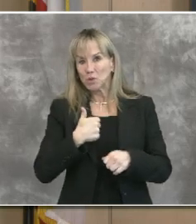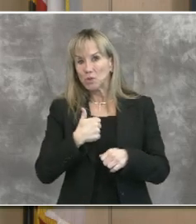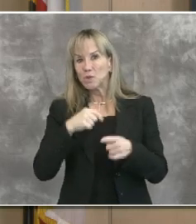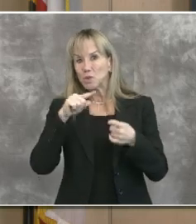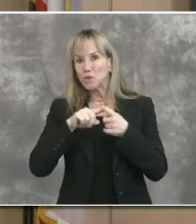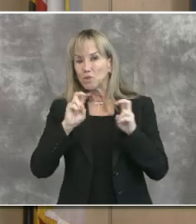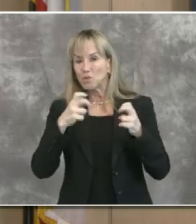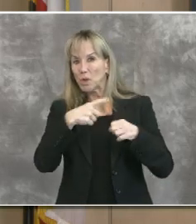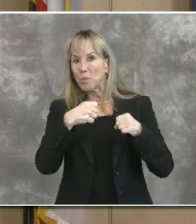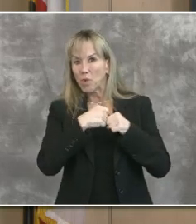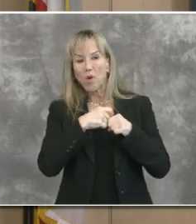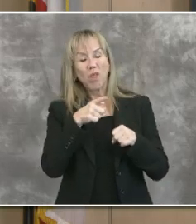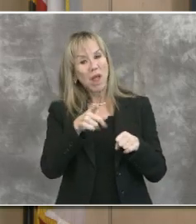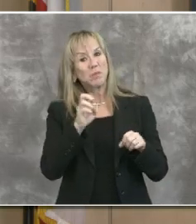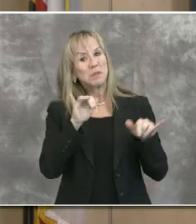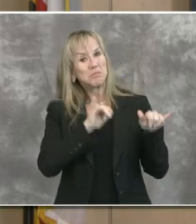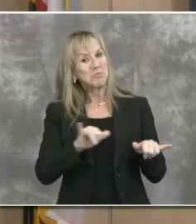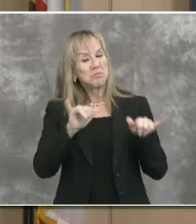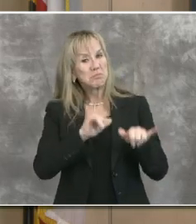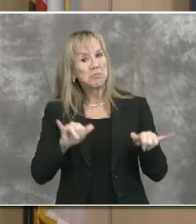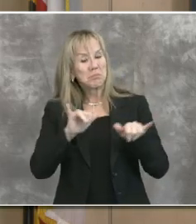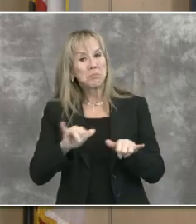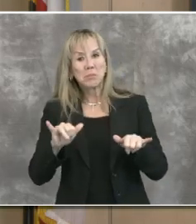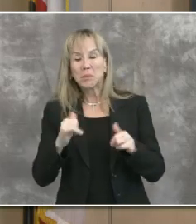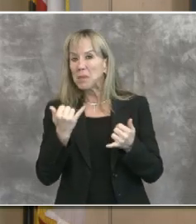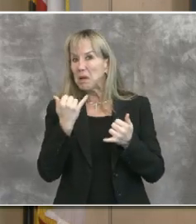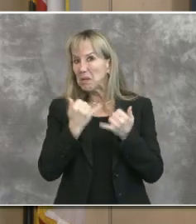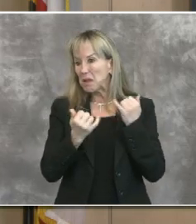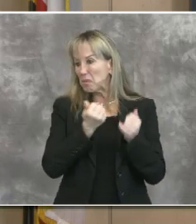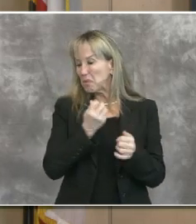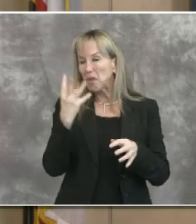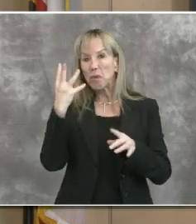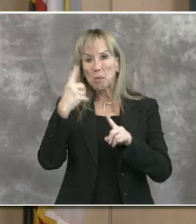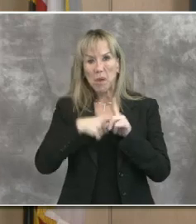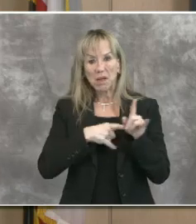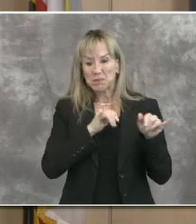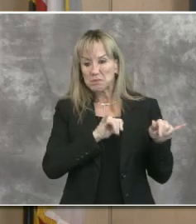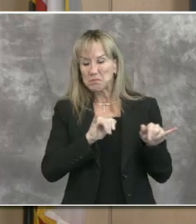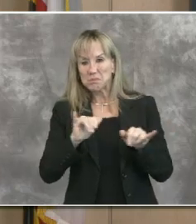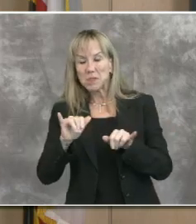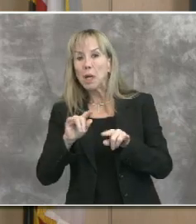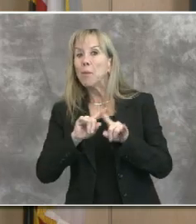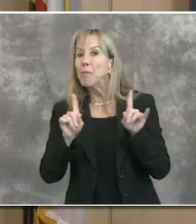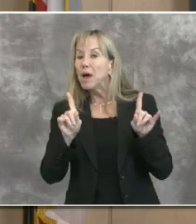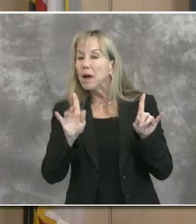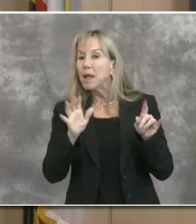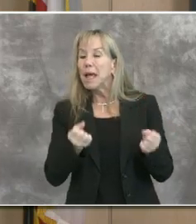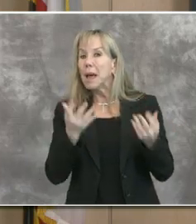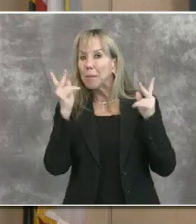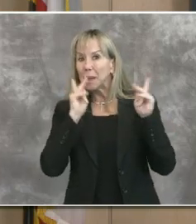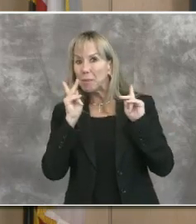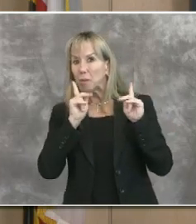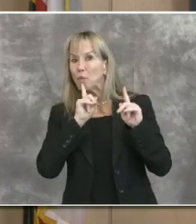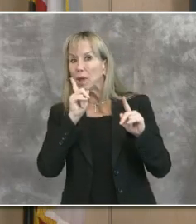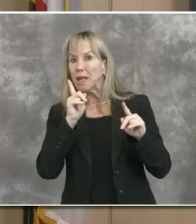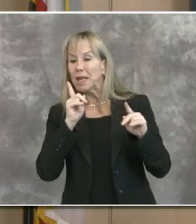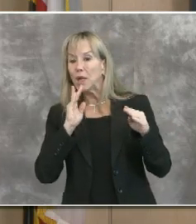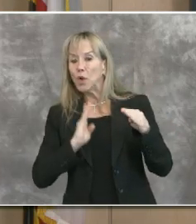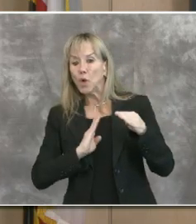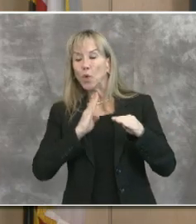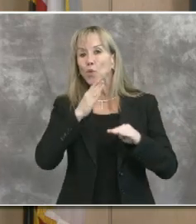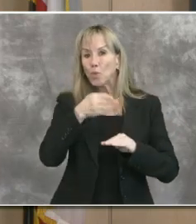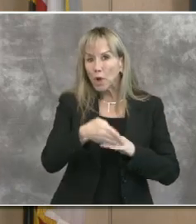actually been relatively steady, actually over the last number of months, although the number of individuals crossing the border is in